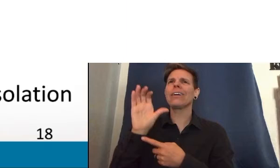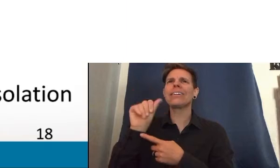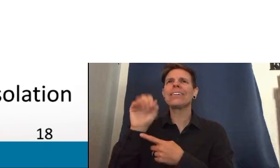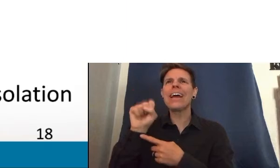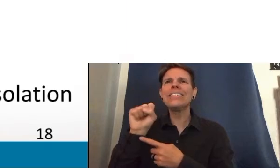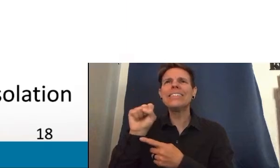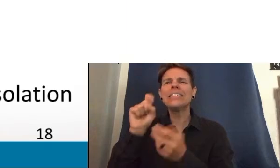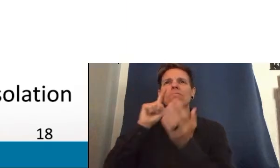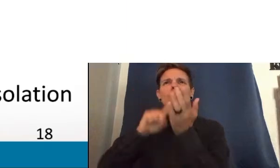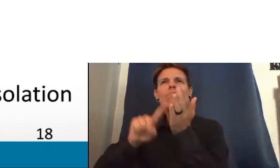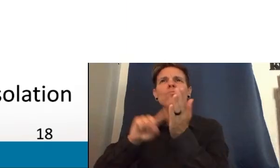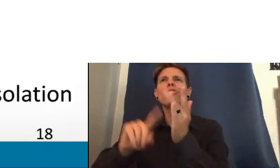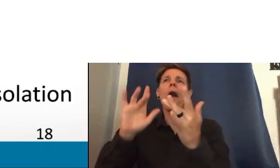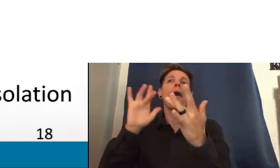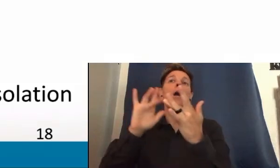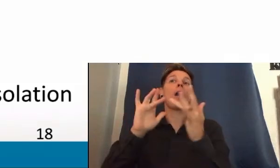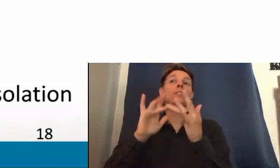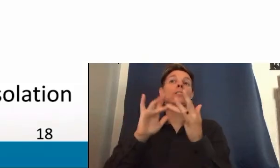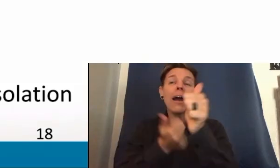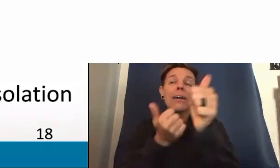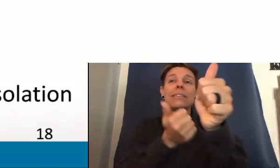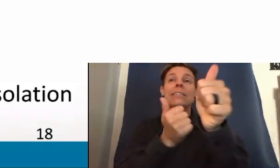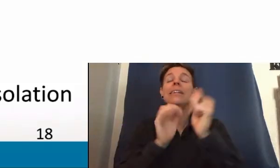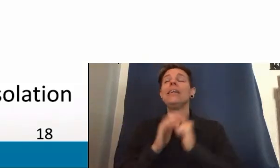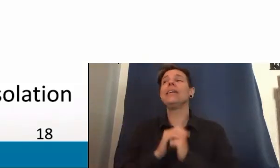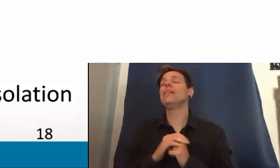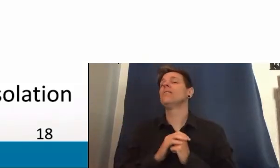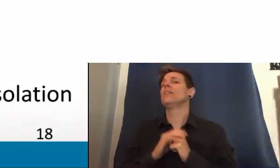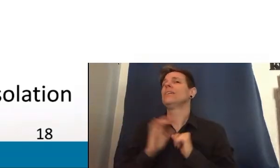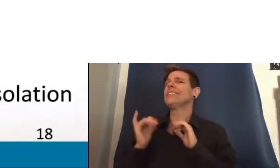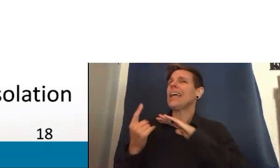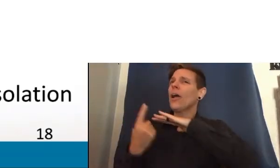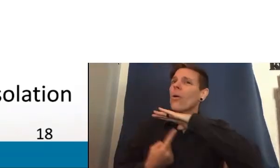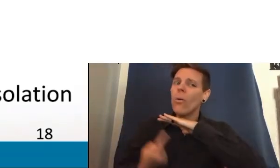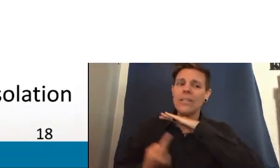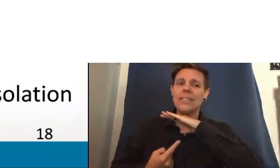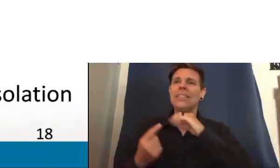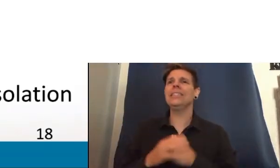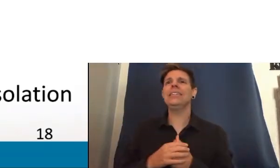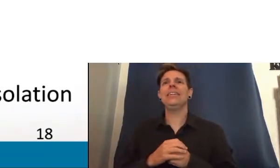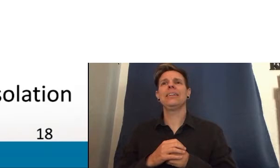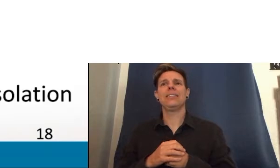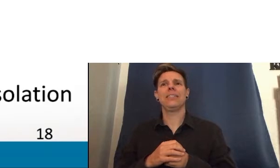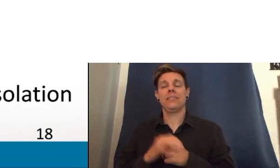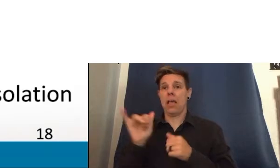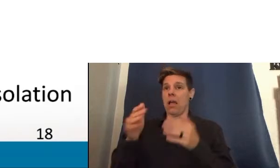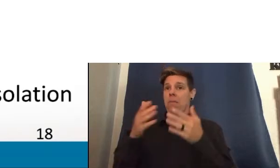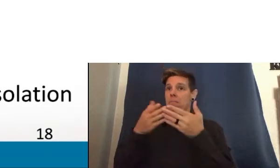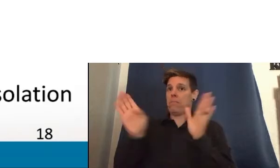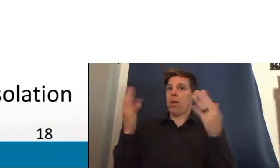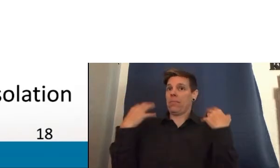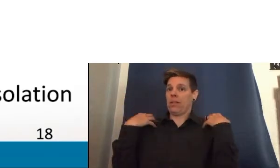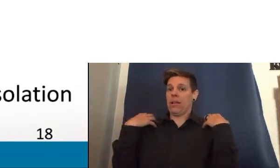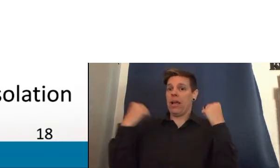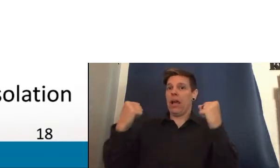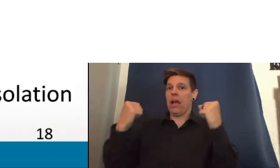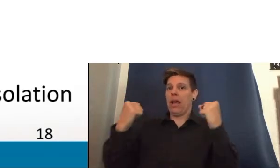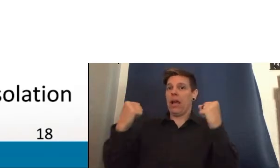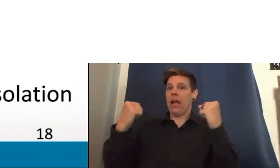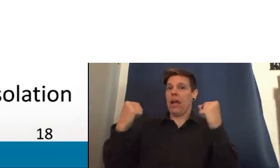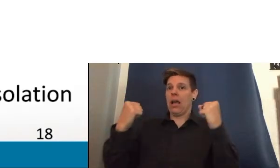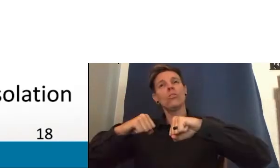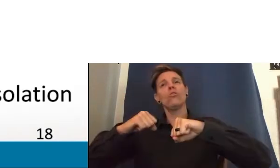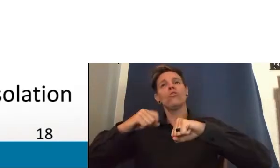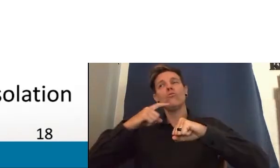isolation. This is still a mainstay of public health and public health prevention. And so we really are asking our public